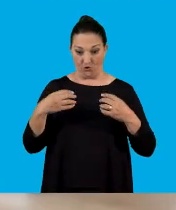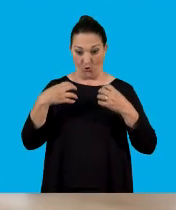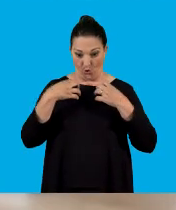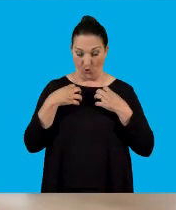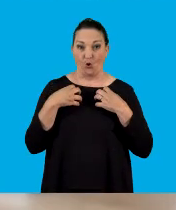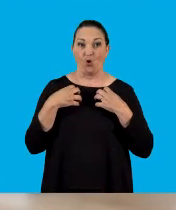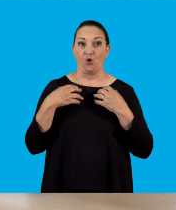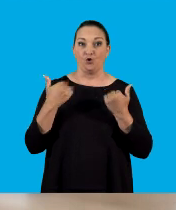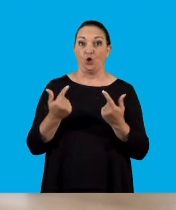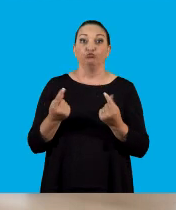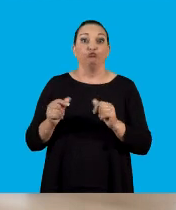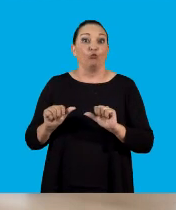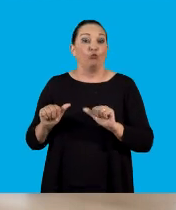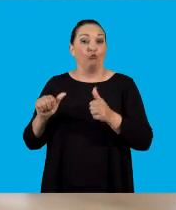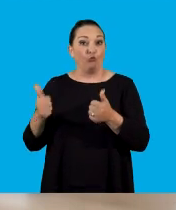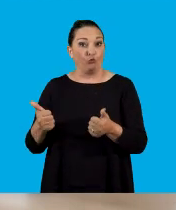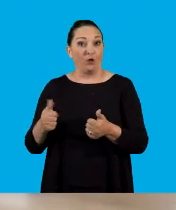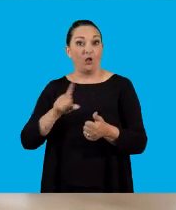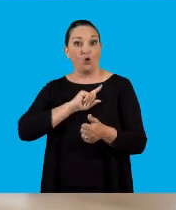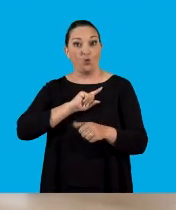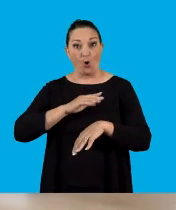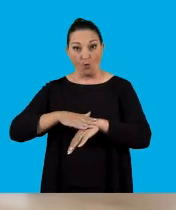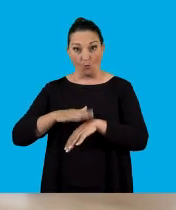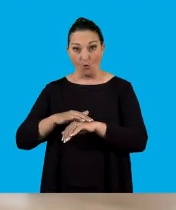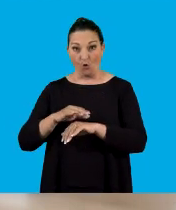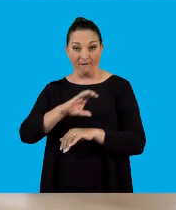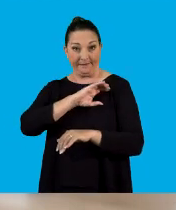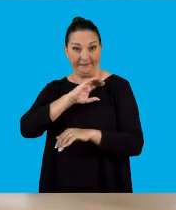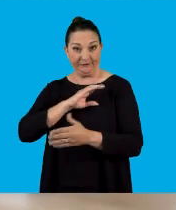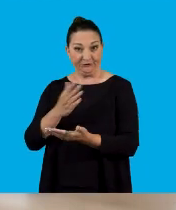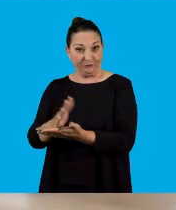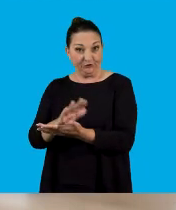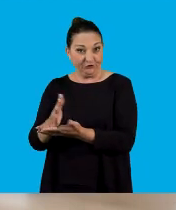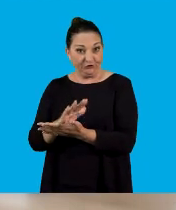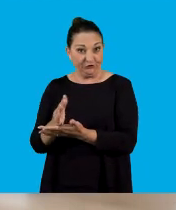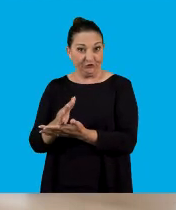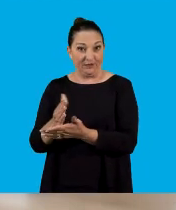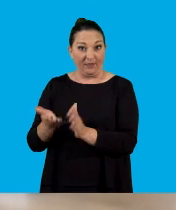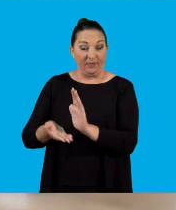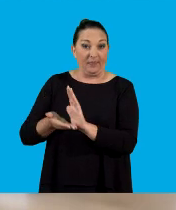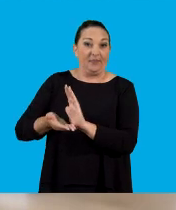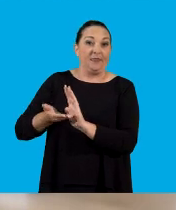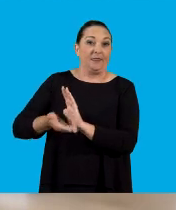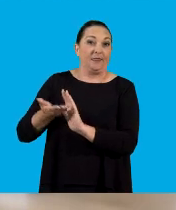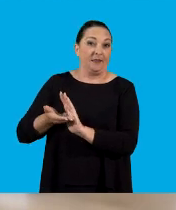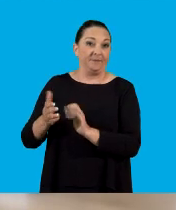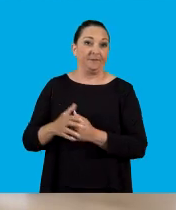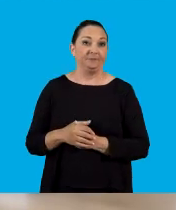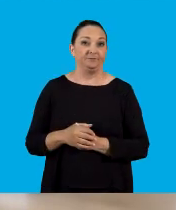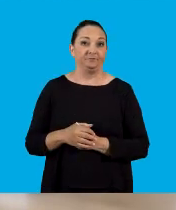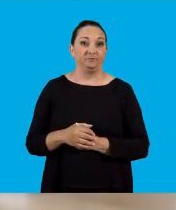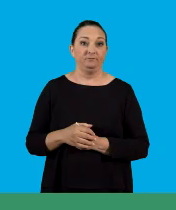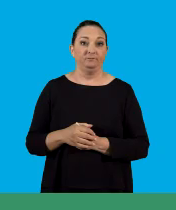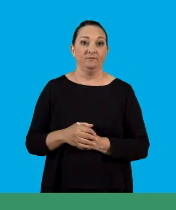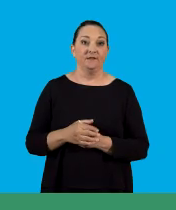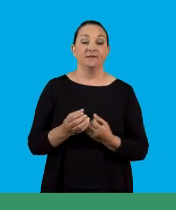or owned by me is doing well when it comes to the marketing function and the marketing function is contributing to the success, we would see